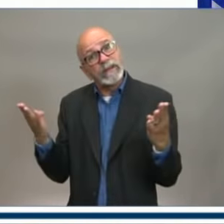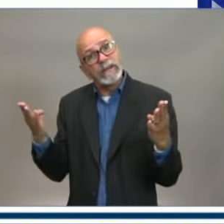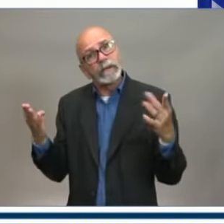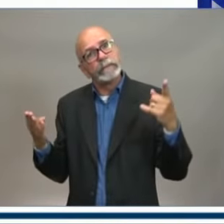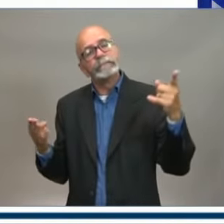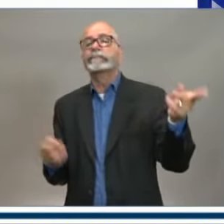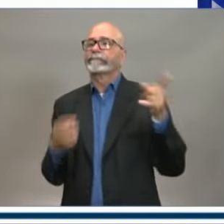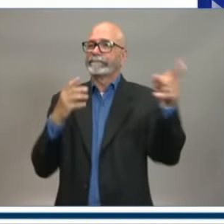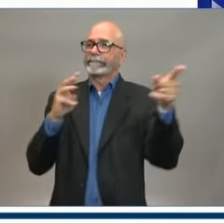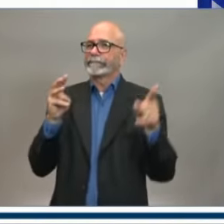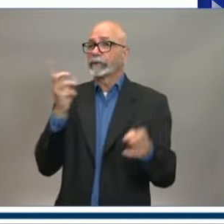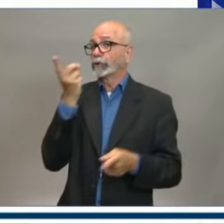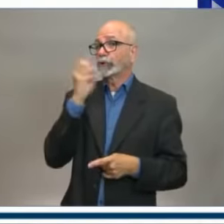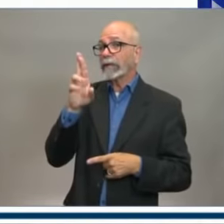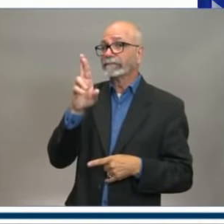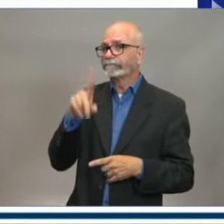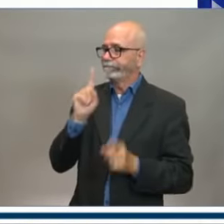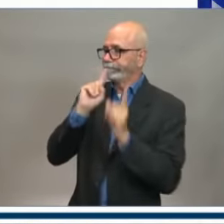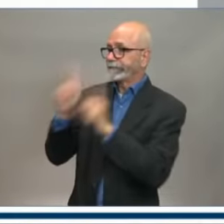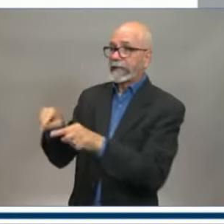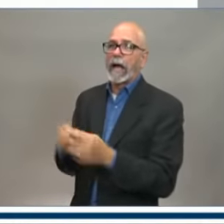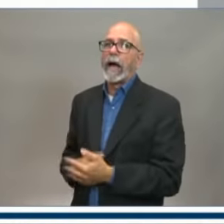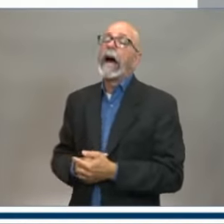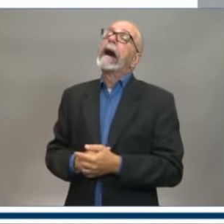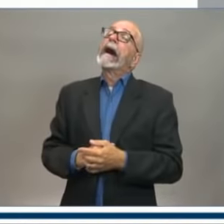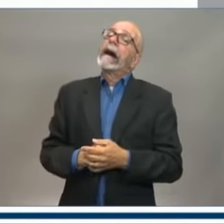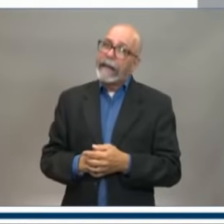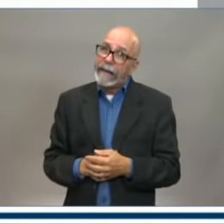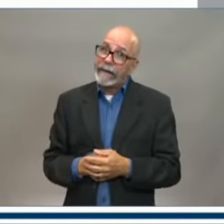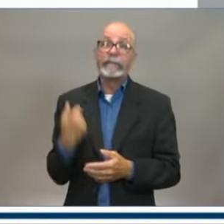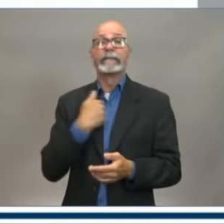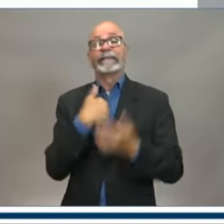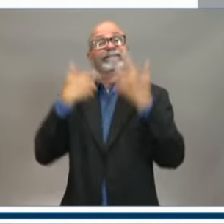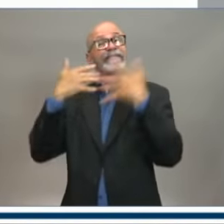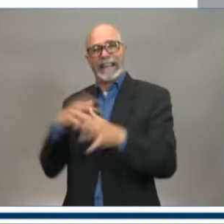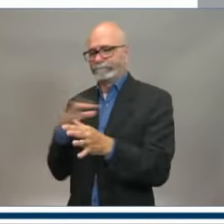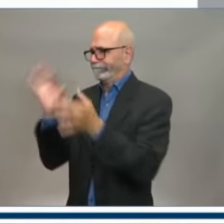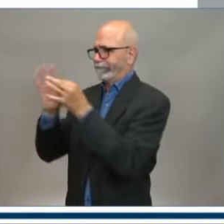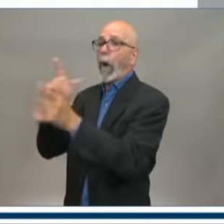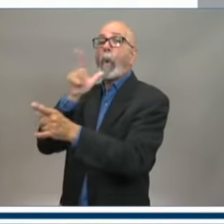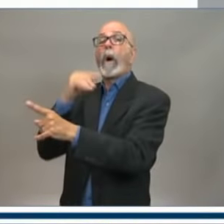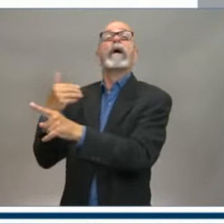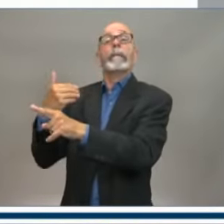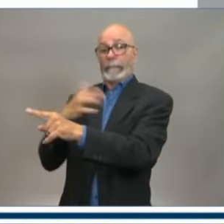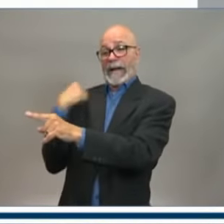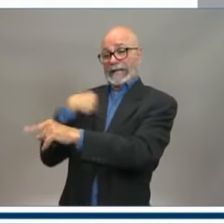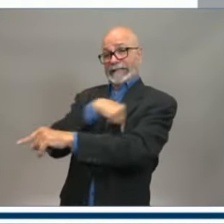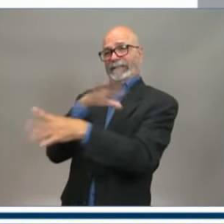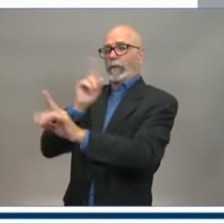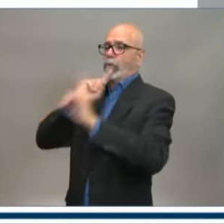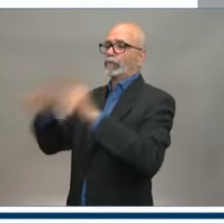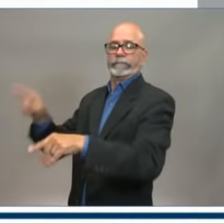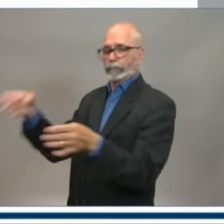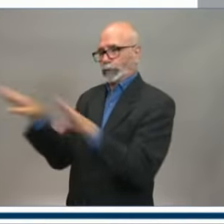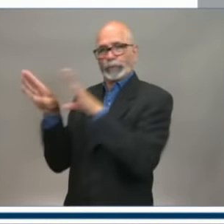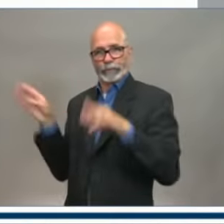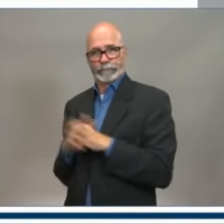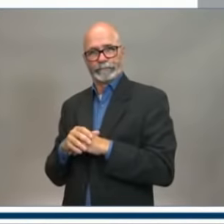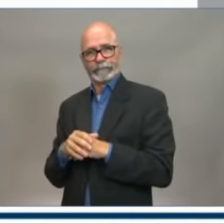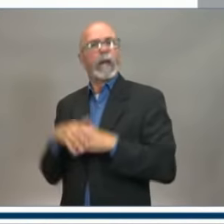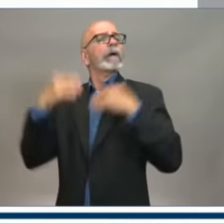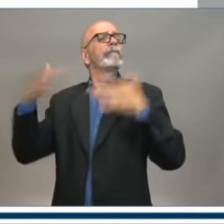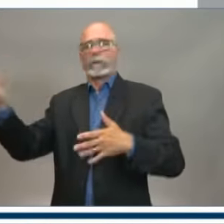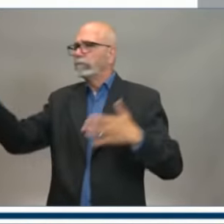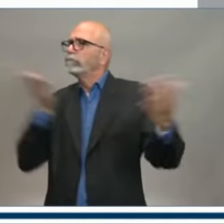that was closed down under the order have plans in. Not all of them have had final